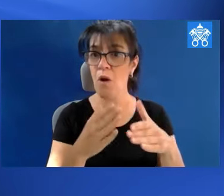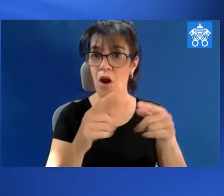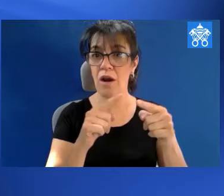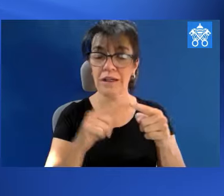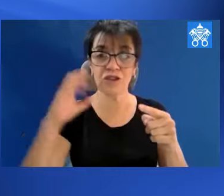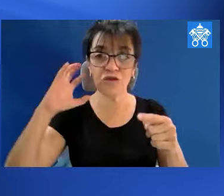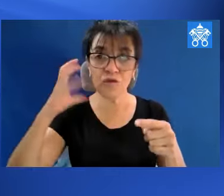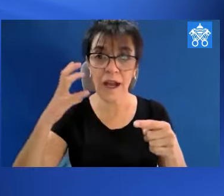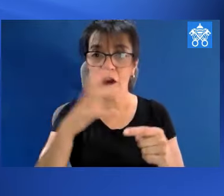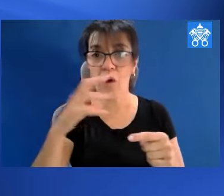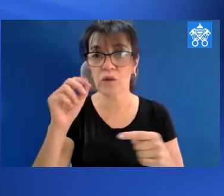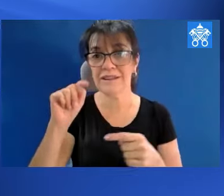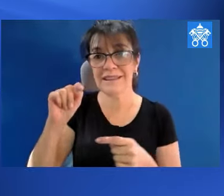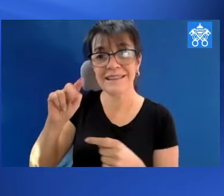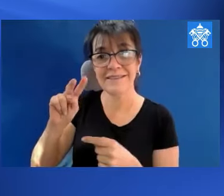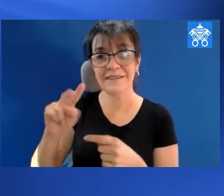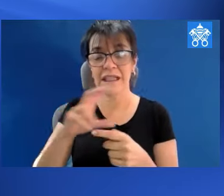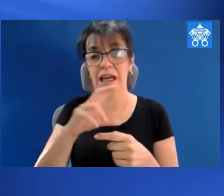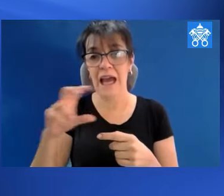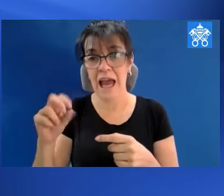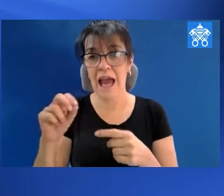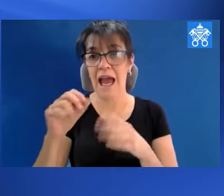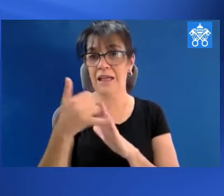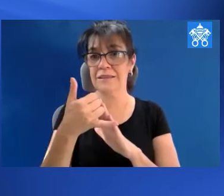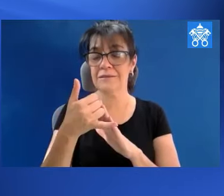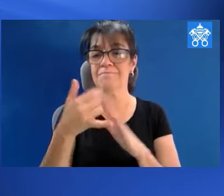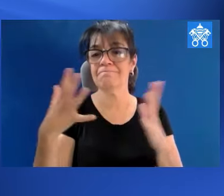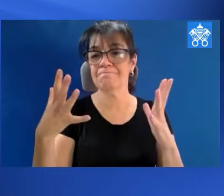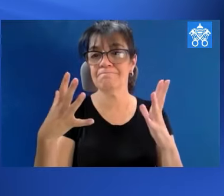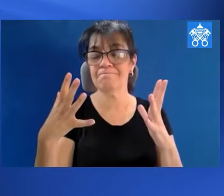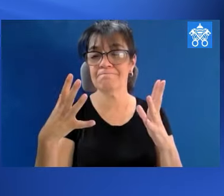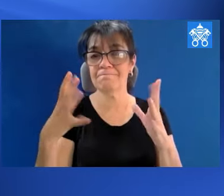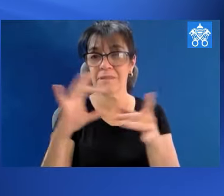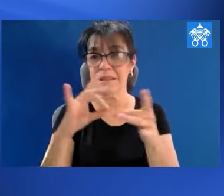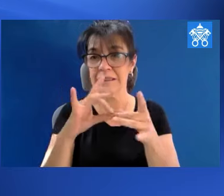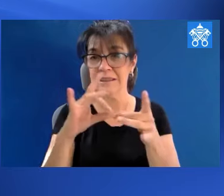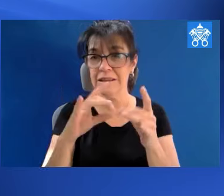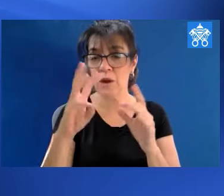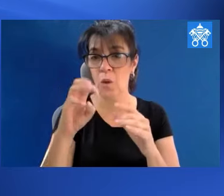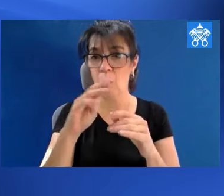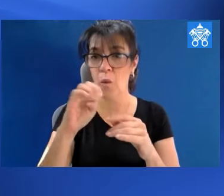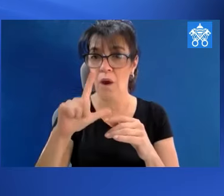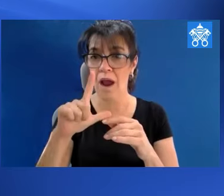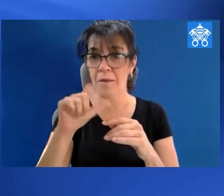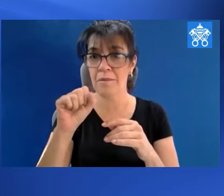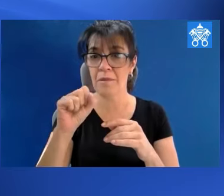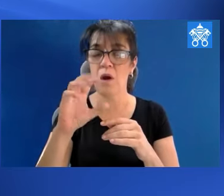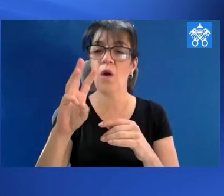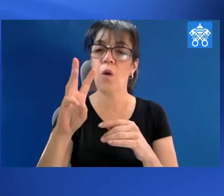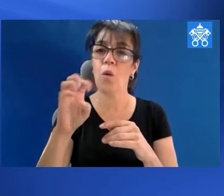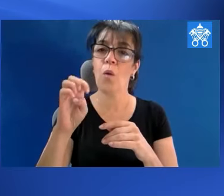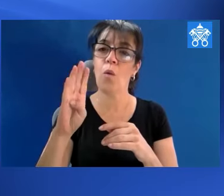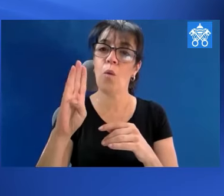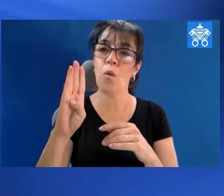Canada, Radio Maria England, Shalom World TV, Atmadarshan TV, Catholic TV,